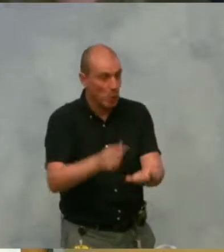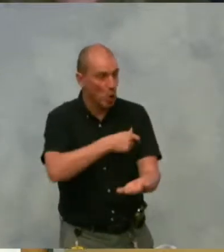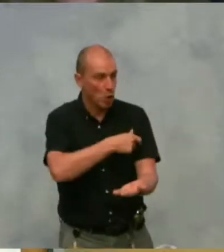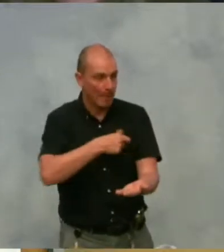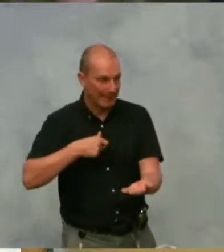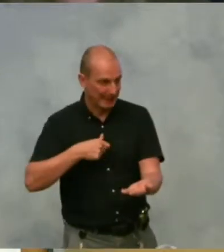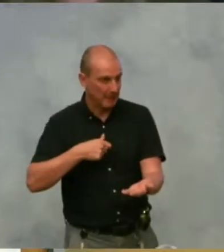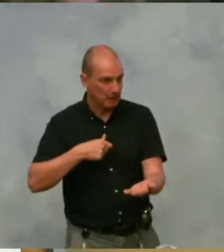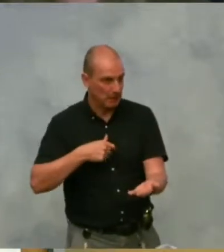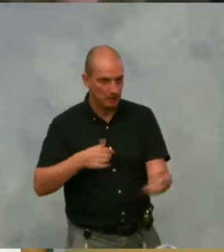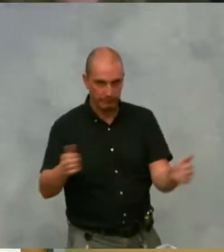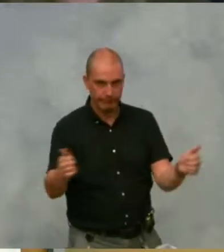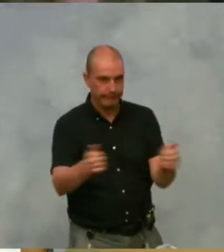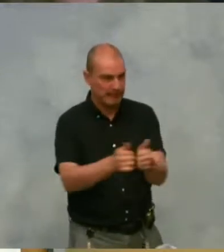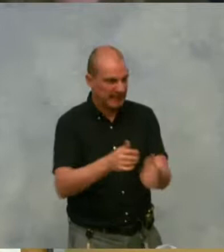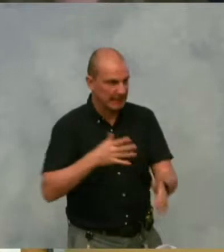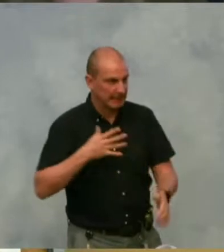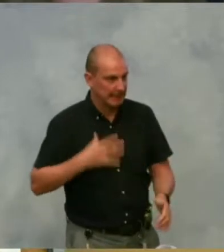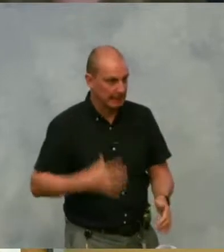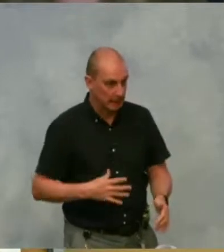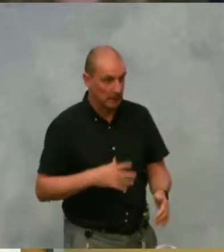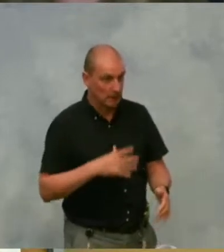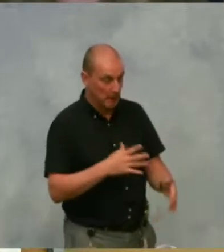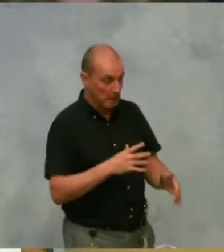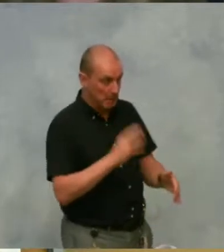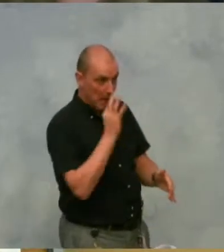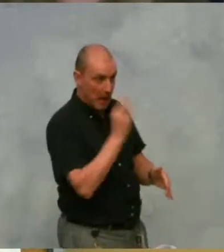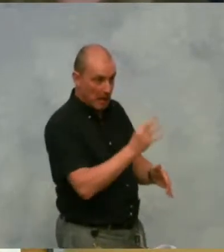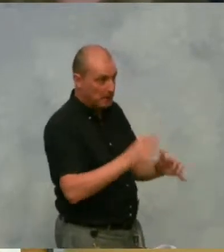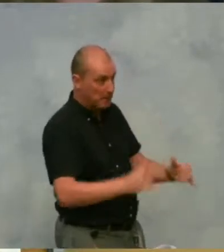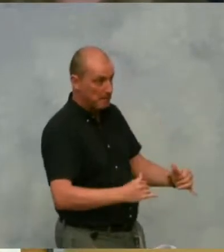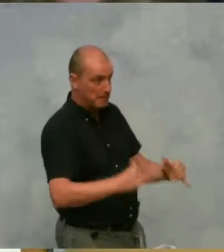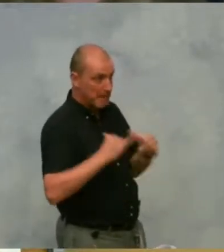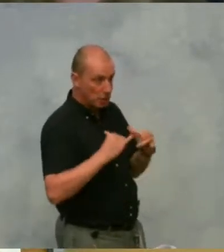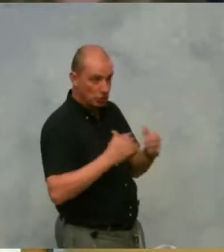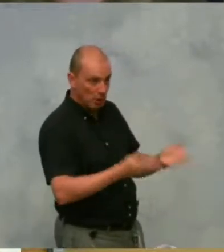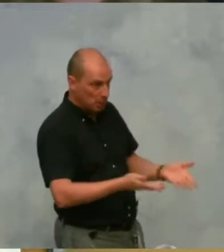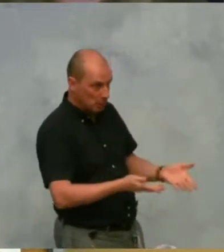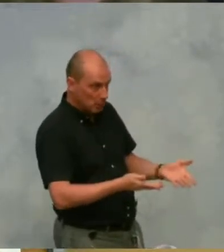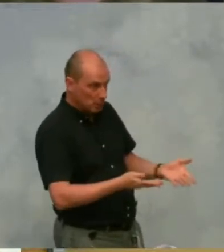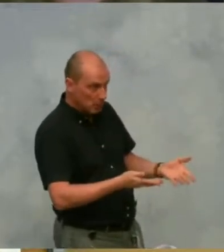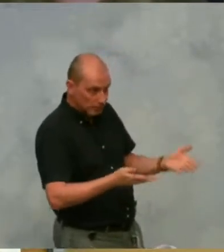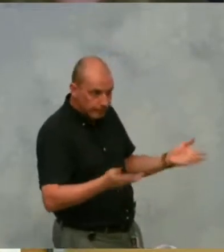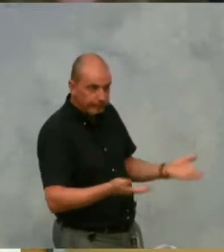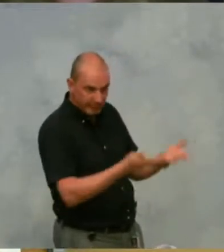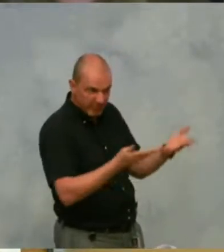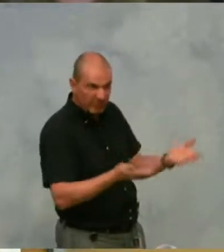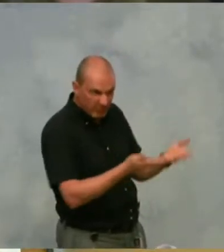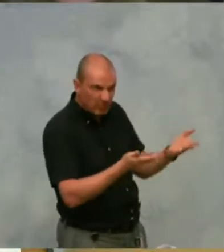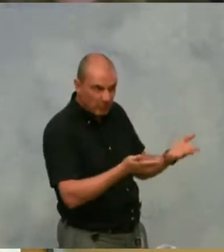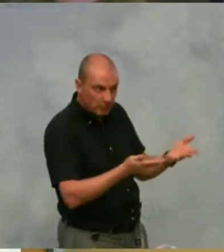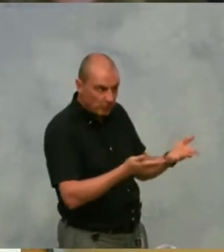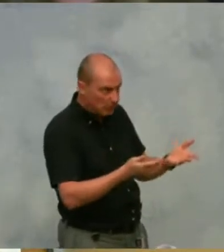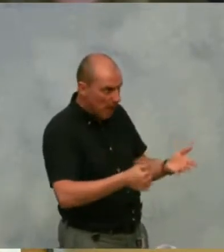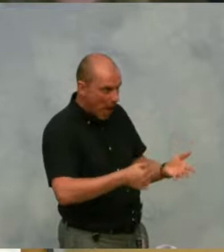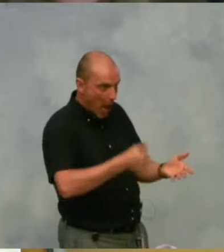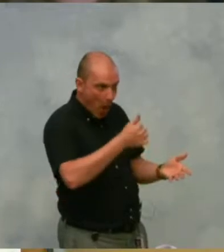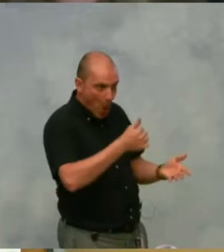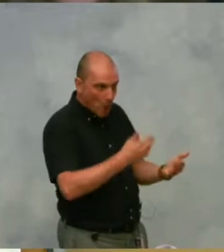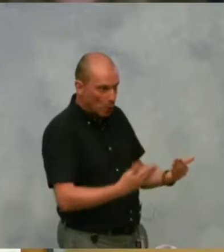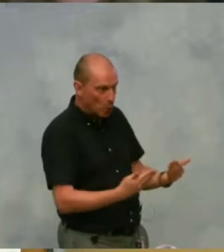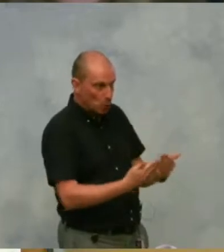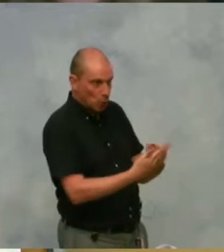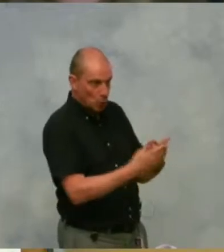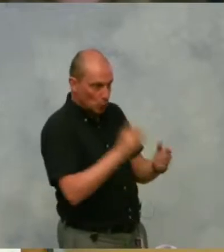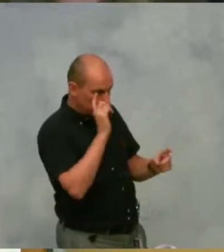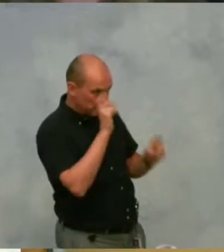whenever they're talking about recruitment issues, to think about, well, what else could we do that's a bit different? But sometimes it's not even about